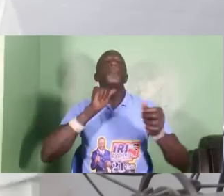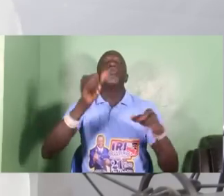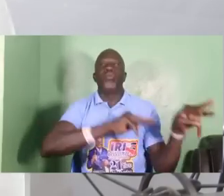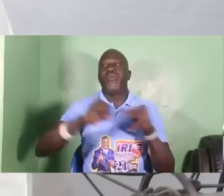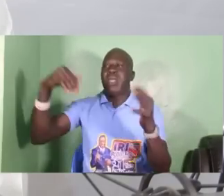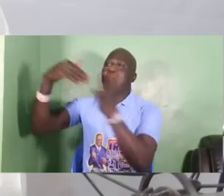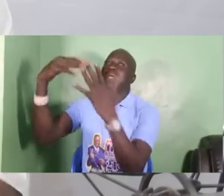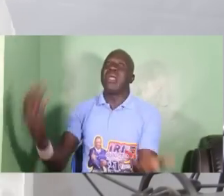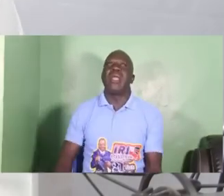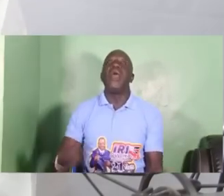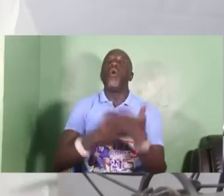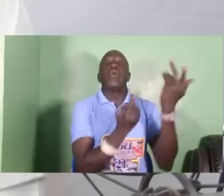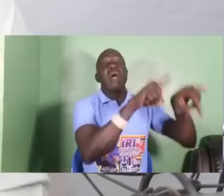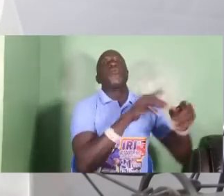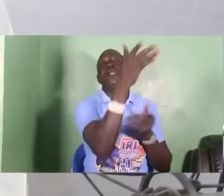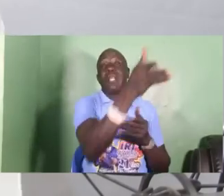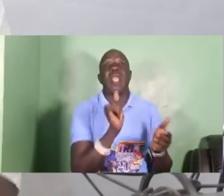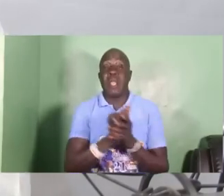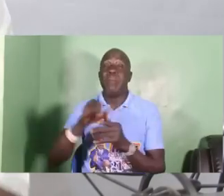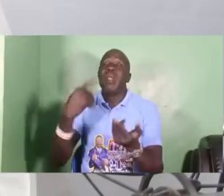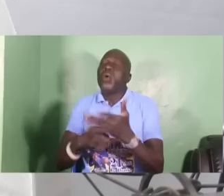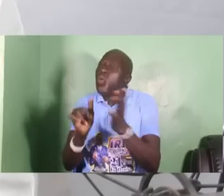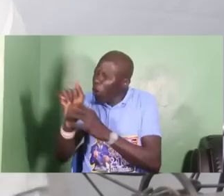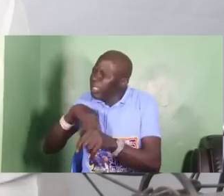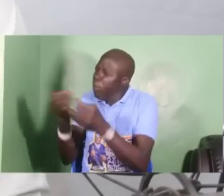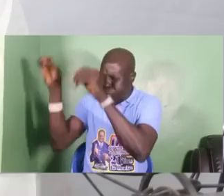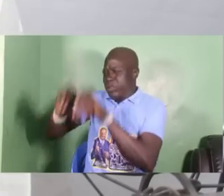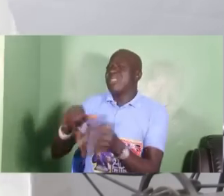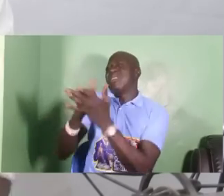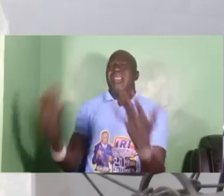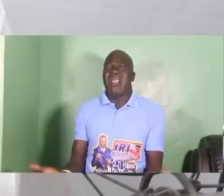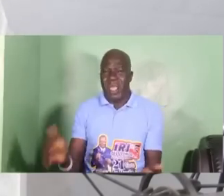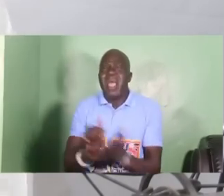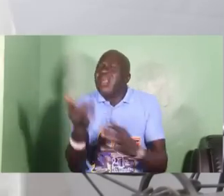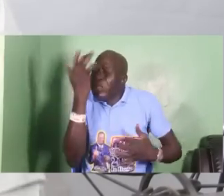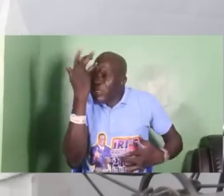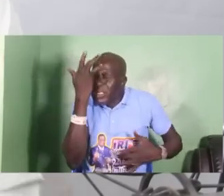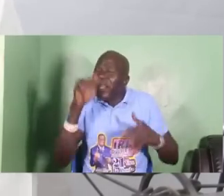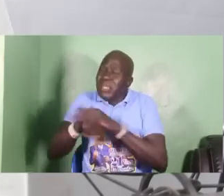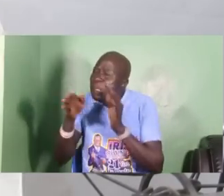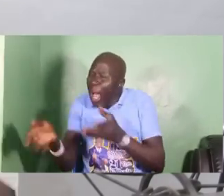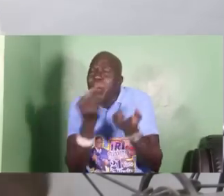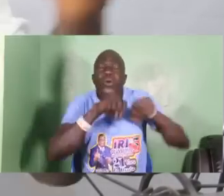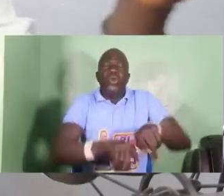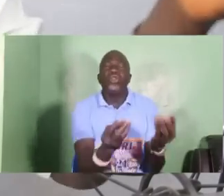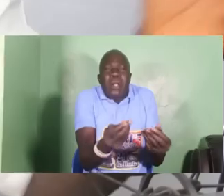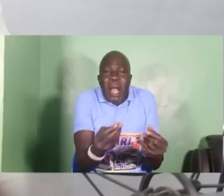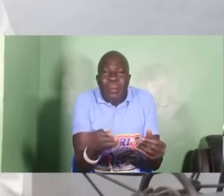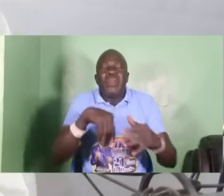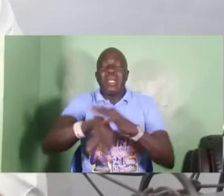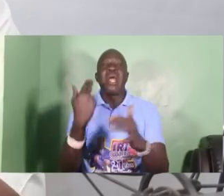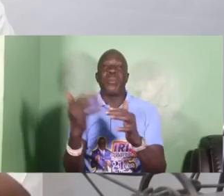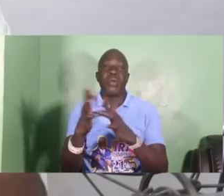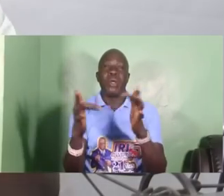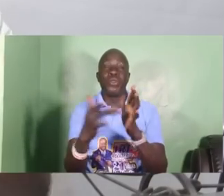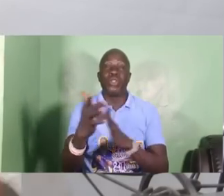but that have voided us. What happened there? What have they put into this? What kind of sickness that came into the land?